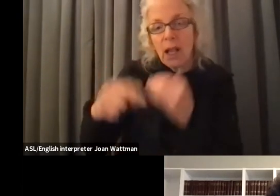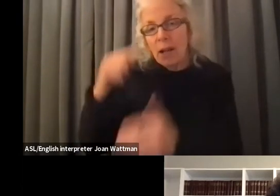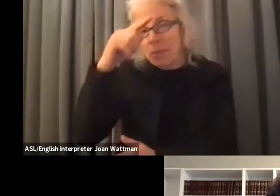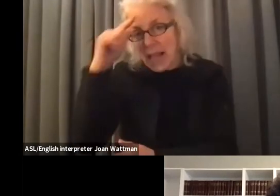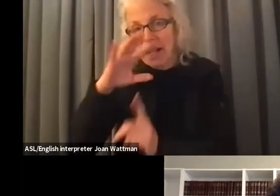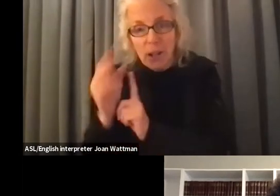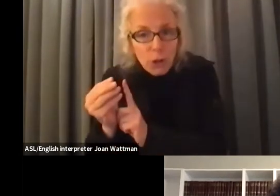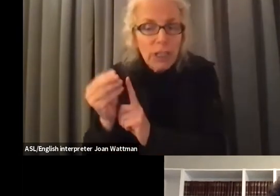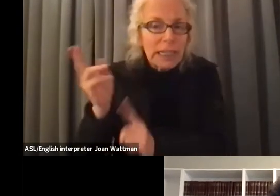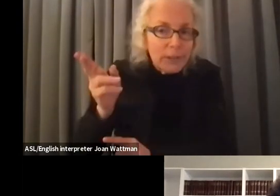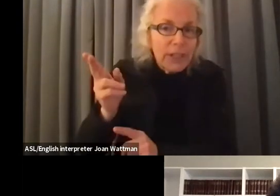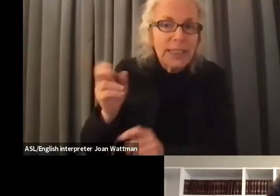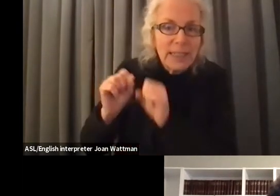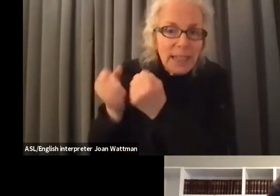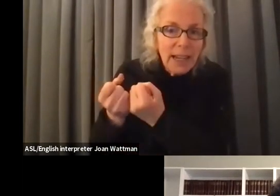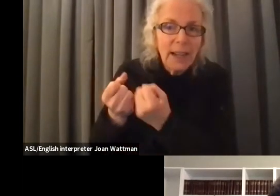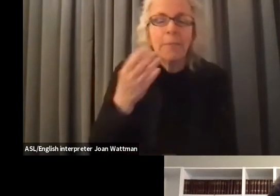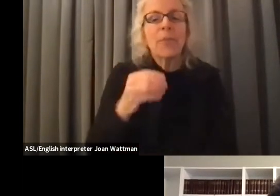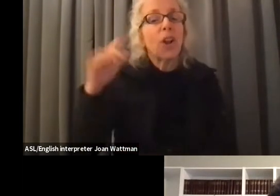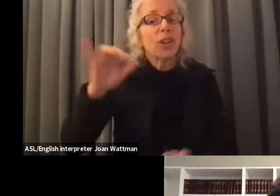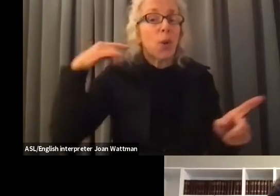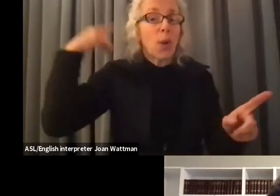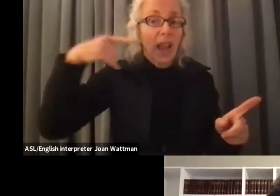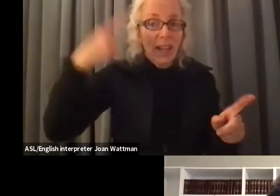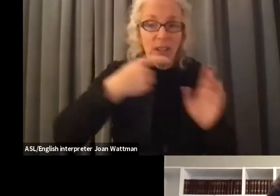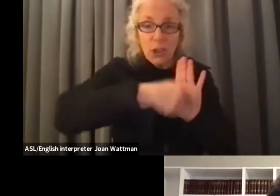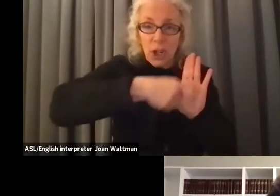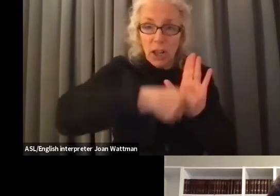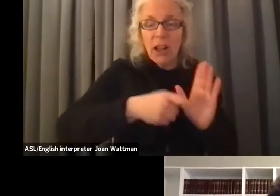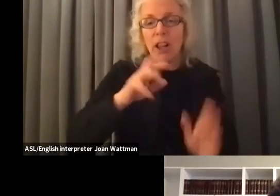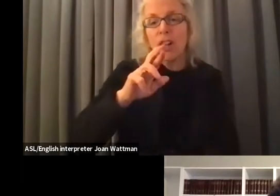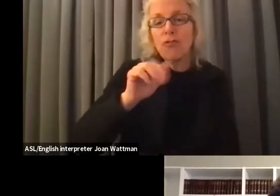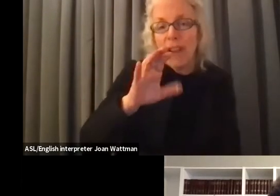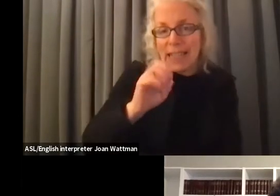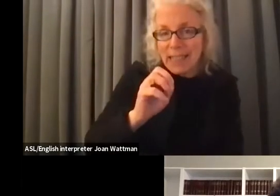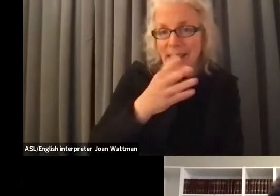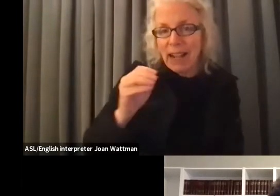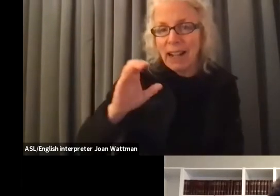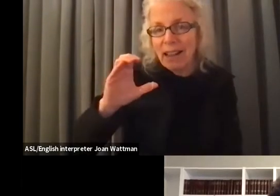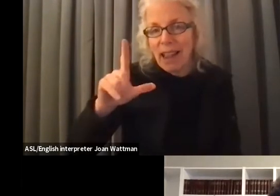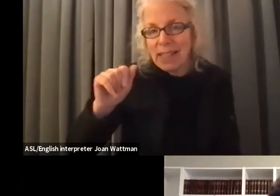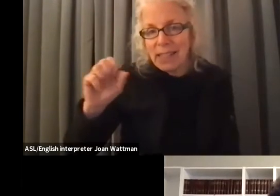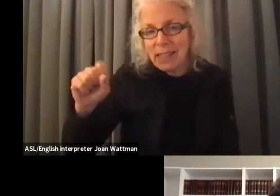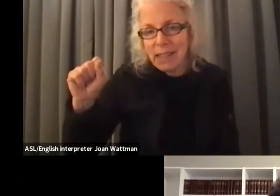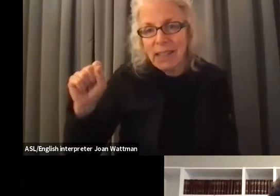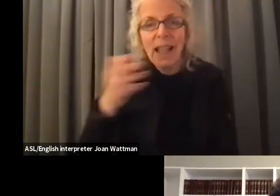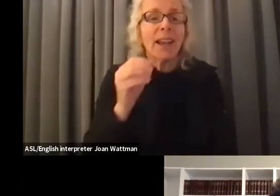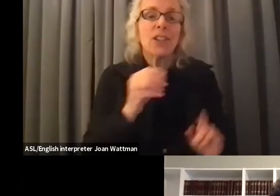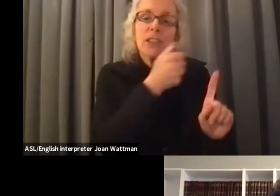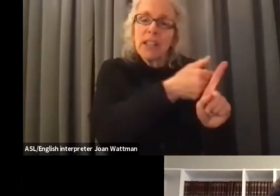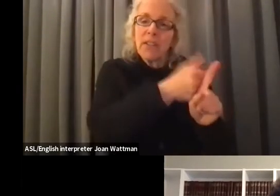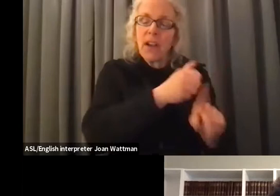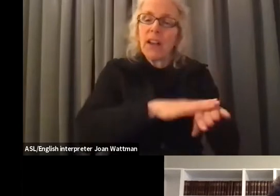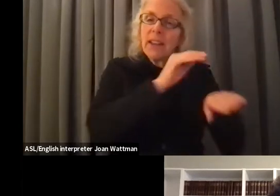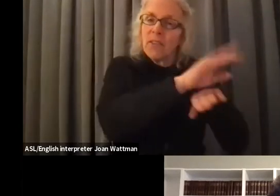the editorial working group of the London-based journal Race and Class, and the editorial advisory board of the Justice, Politics, and